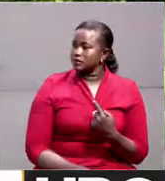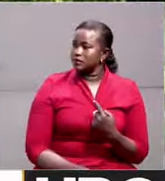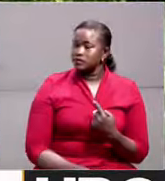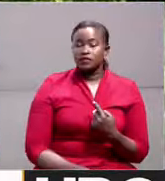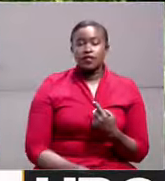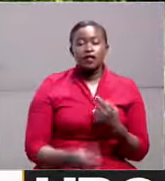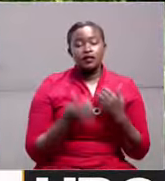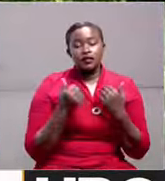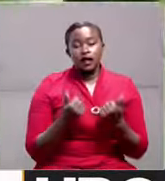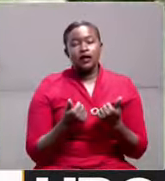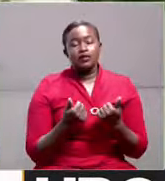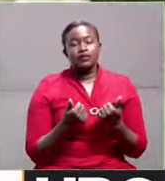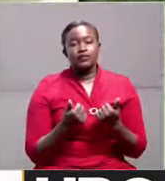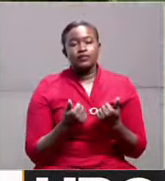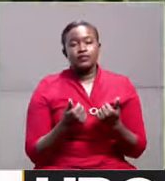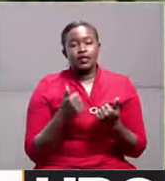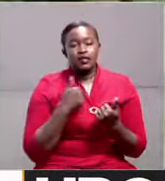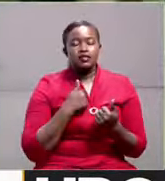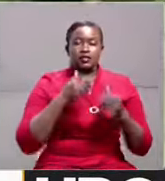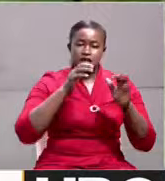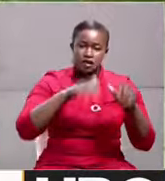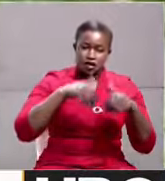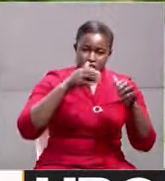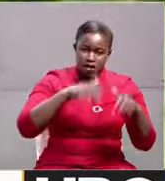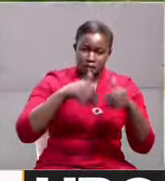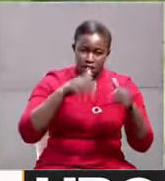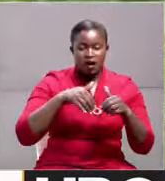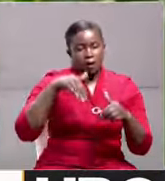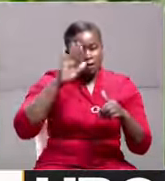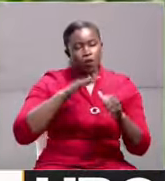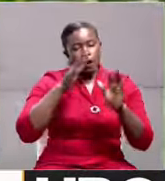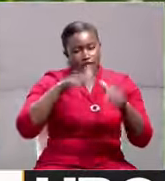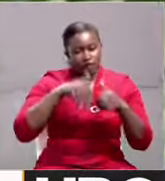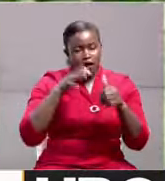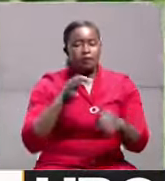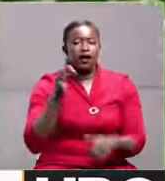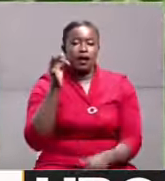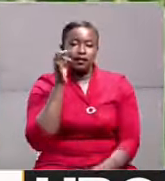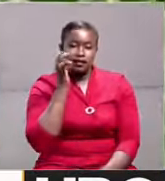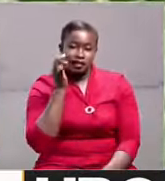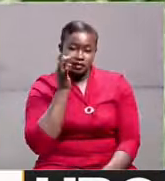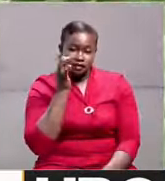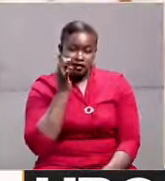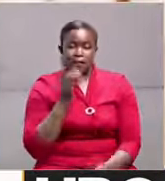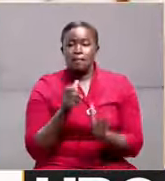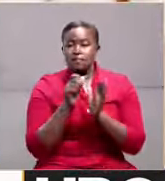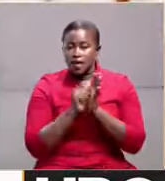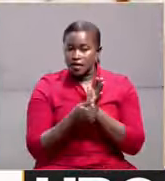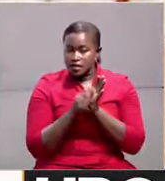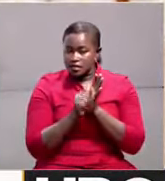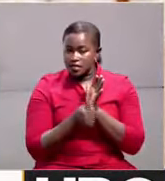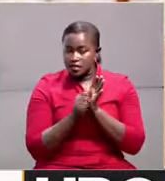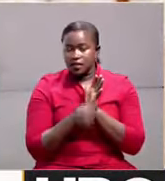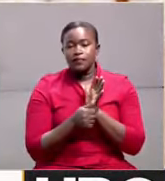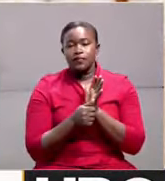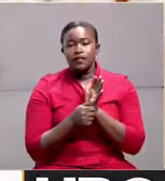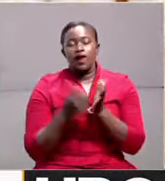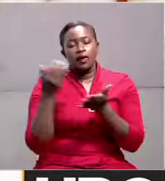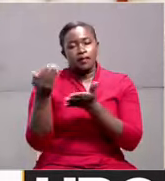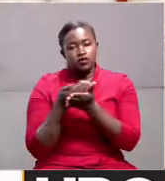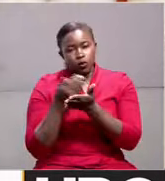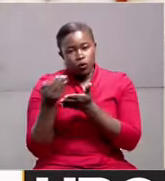Nundayo, nimanyo, kusinga nimanyo muhanyo, nimakasori,